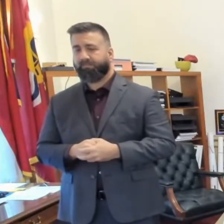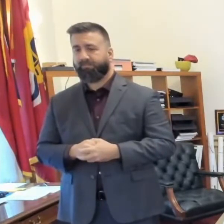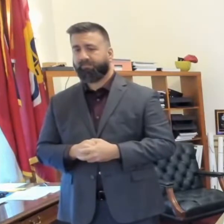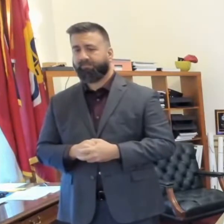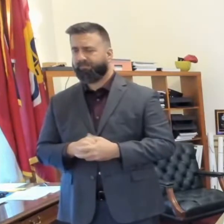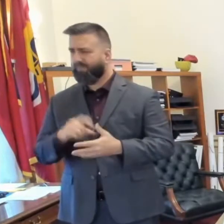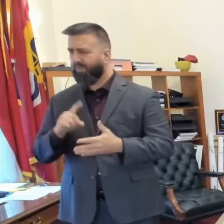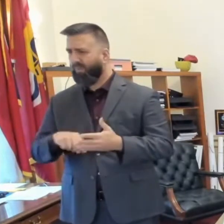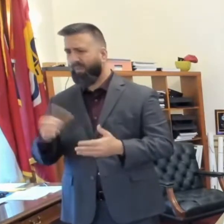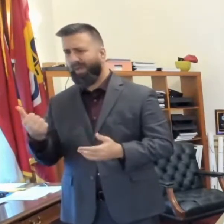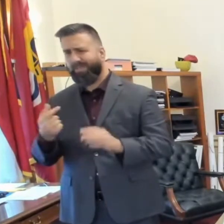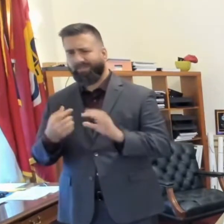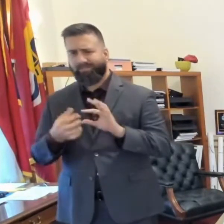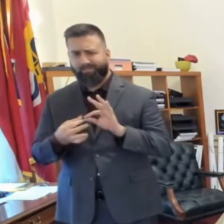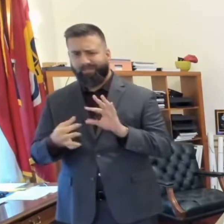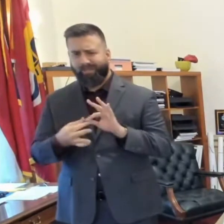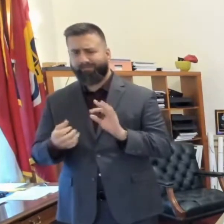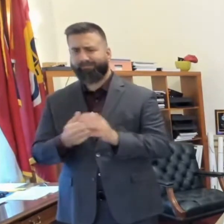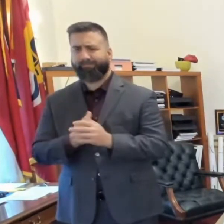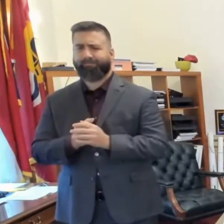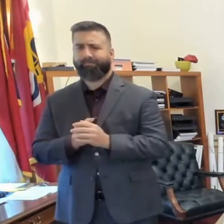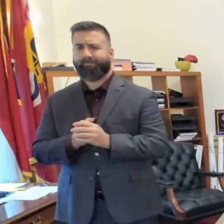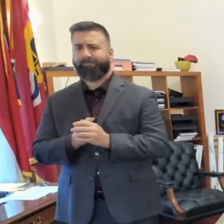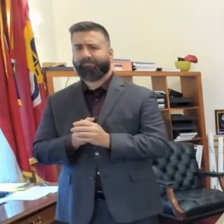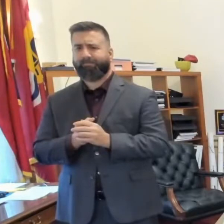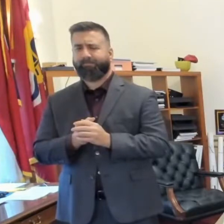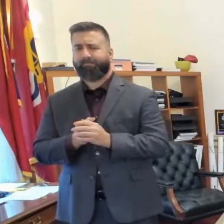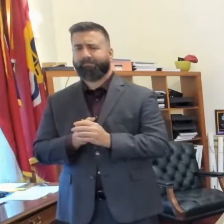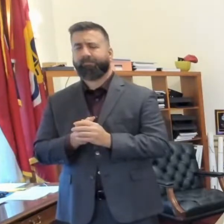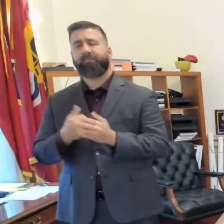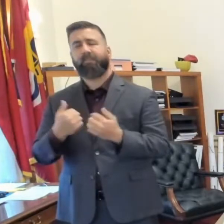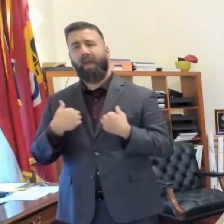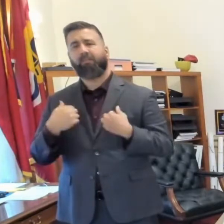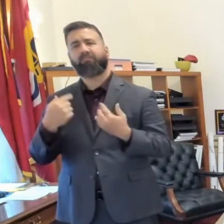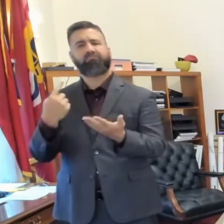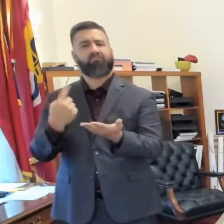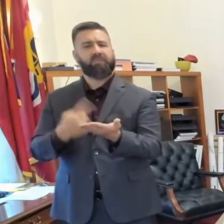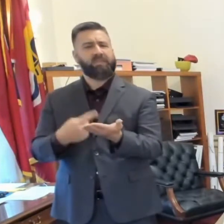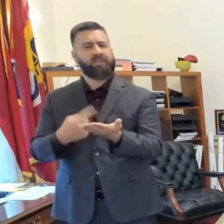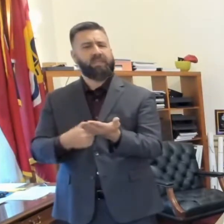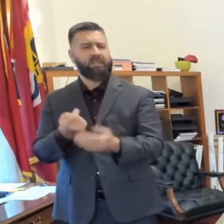what else have I got here? Oh, let me talk just a minute about,